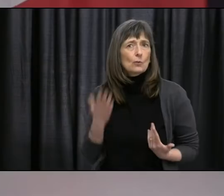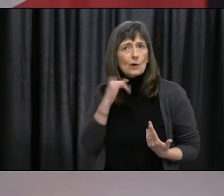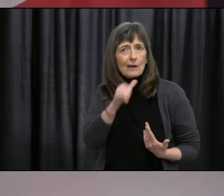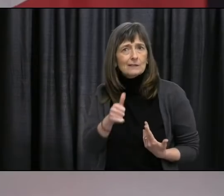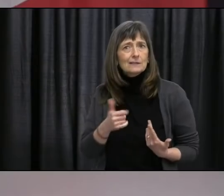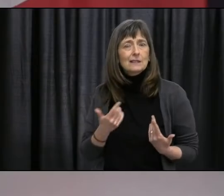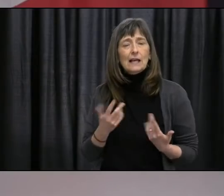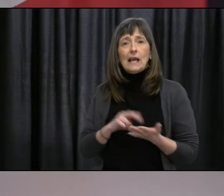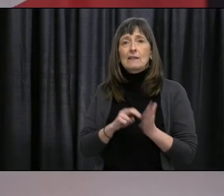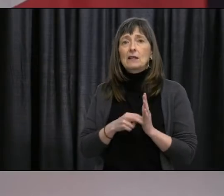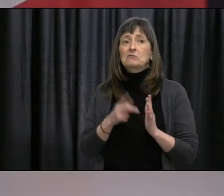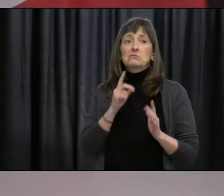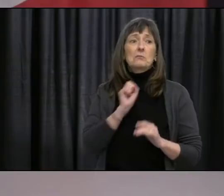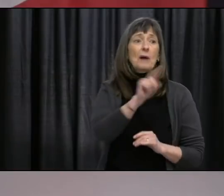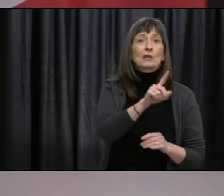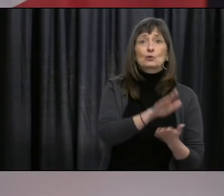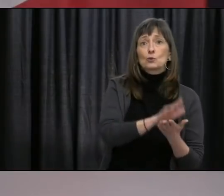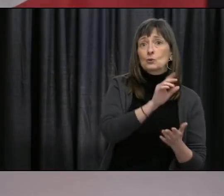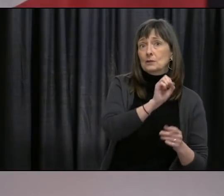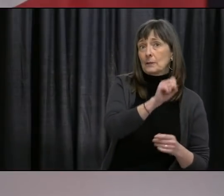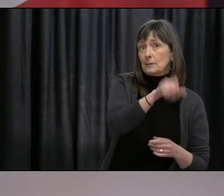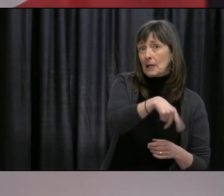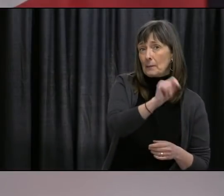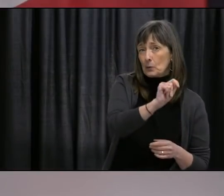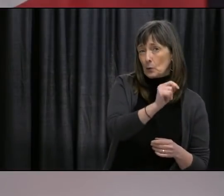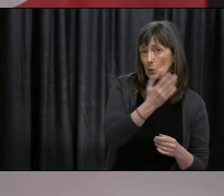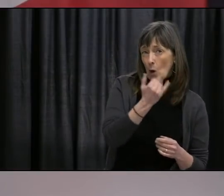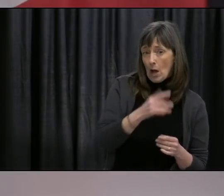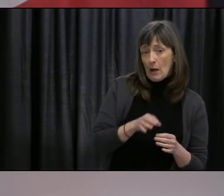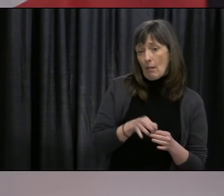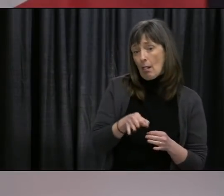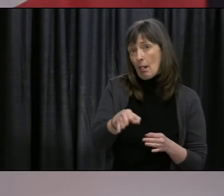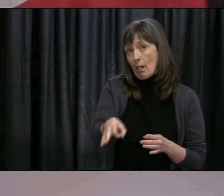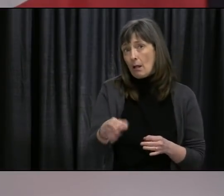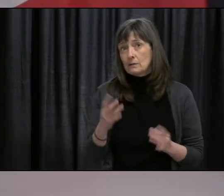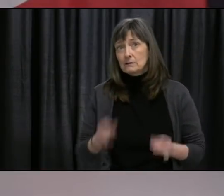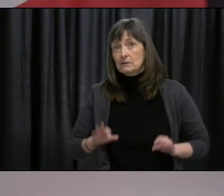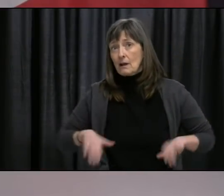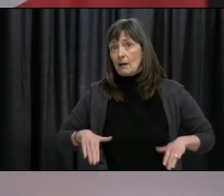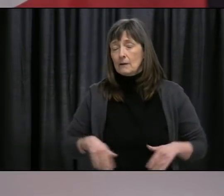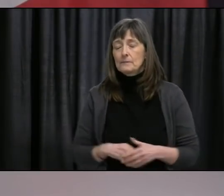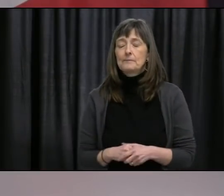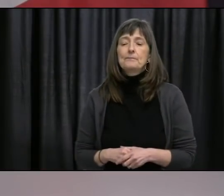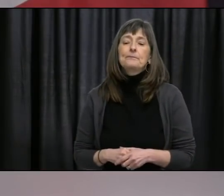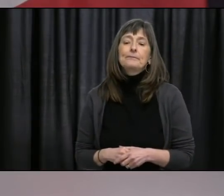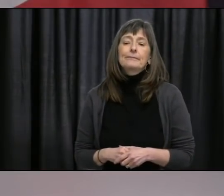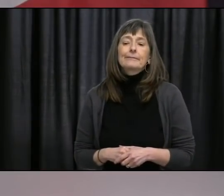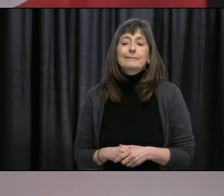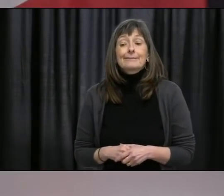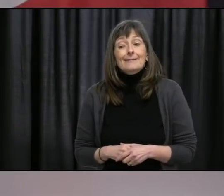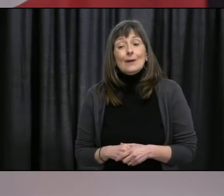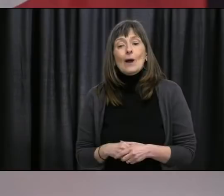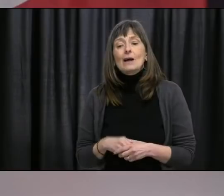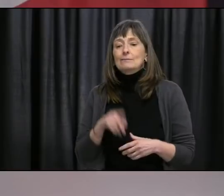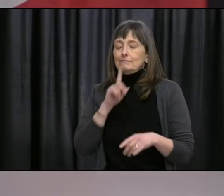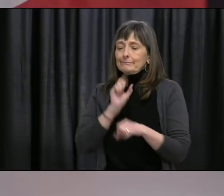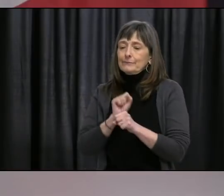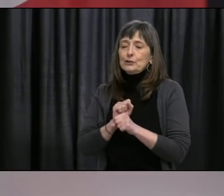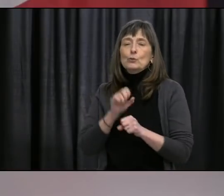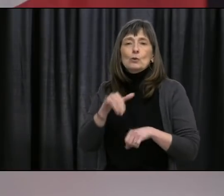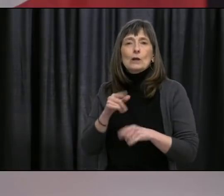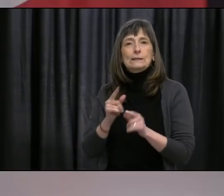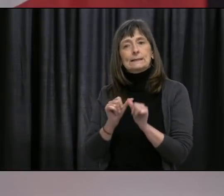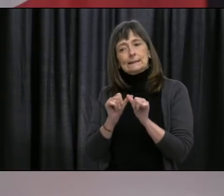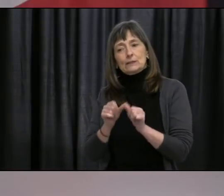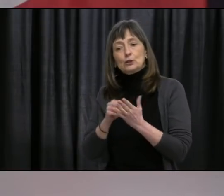then focus on a return for September? Well, the big focus so far is to make sure that we have continuing learning processes in place.